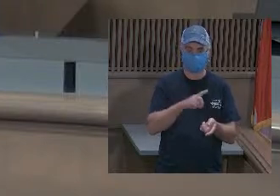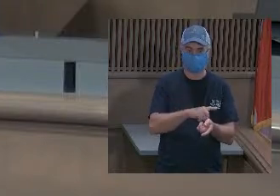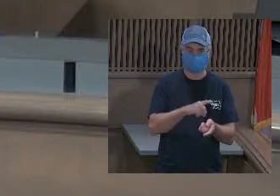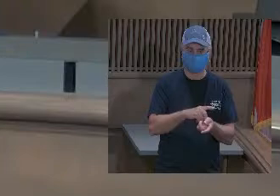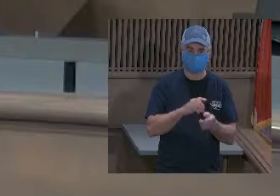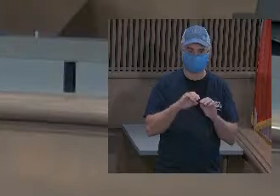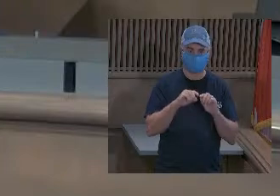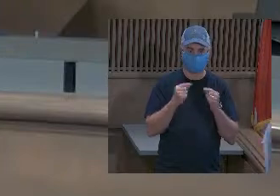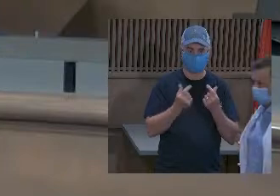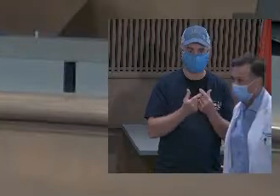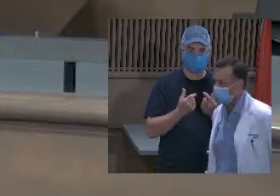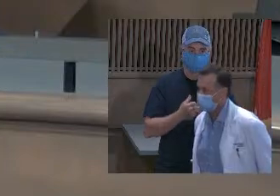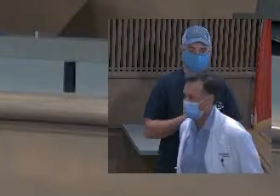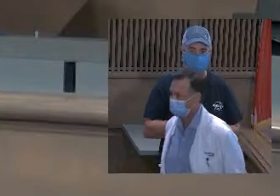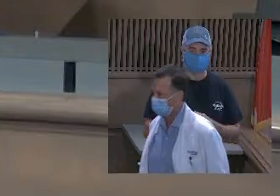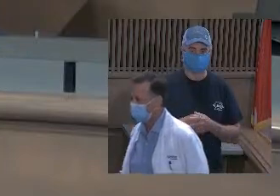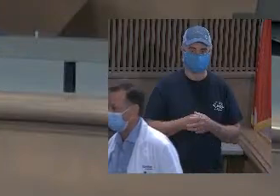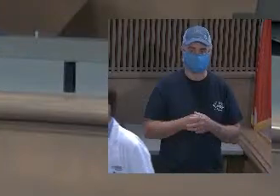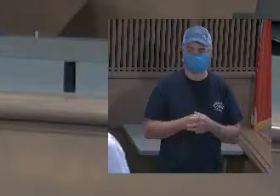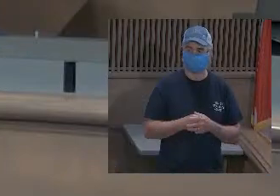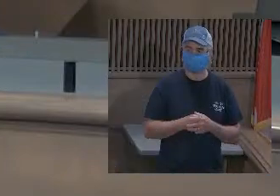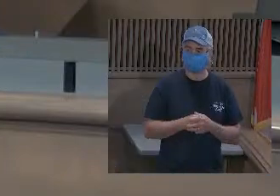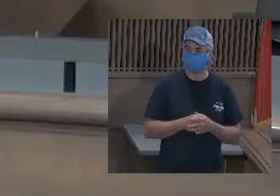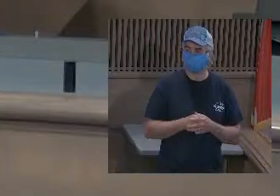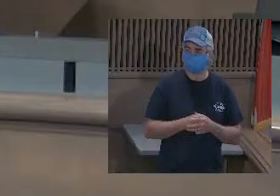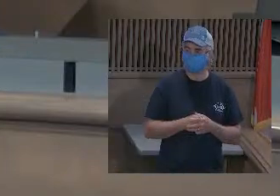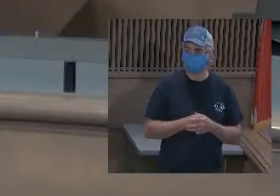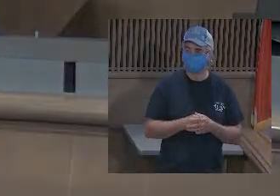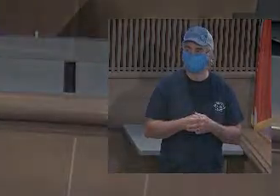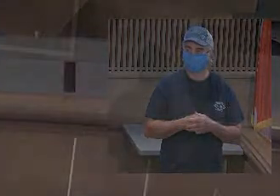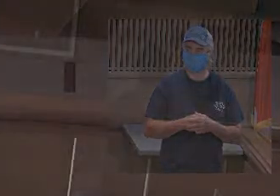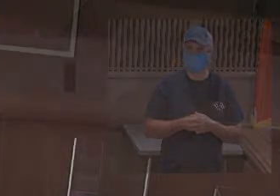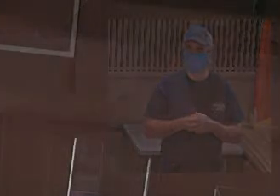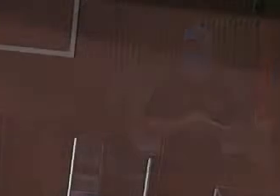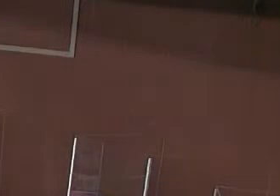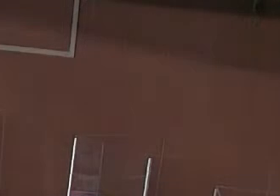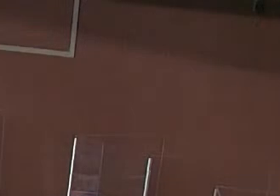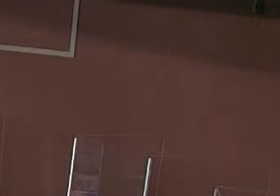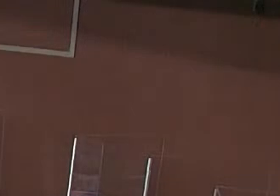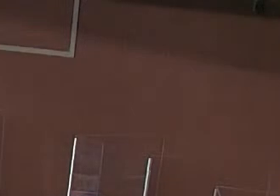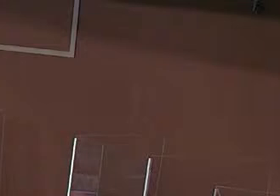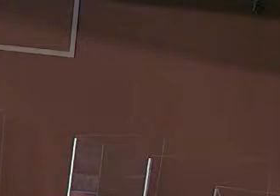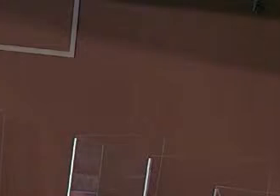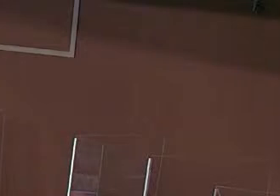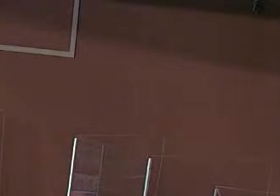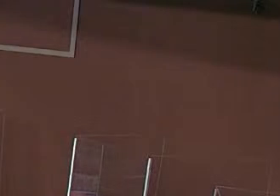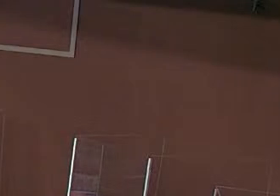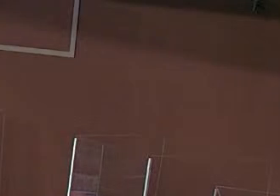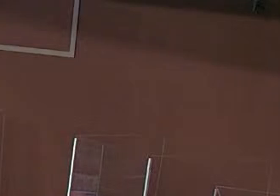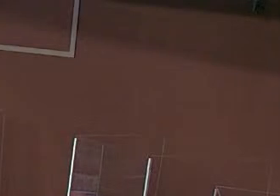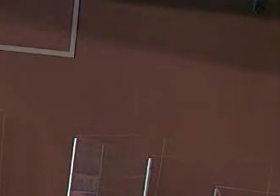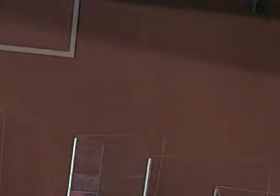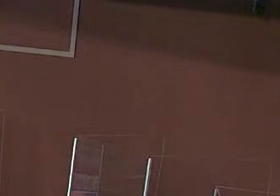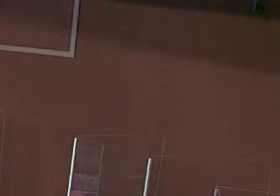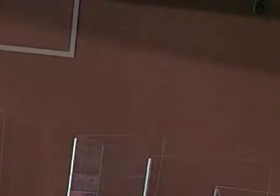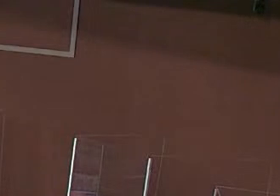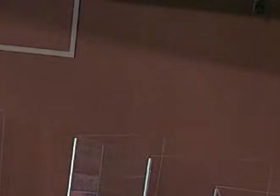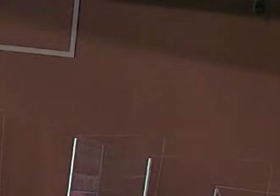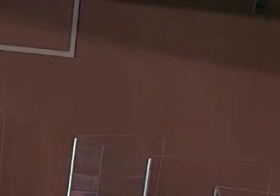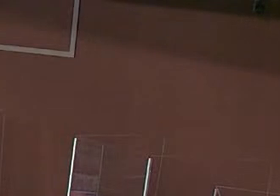Suresh Lakhanpal. Stand by just one moment. Here, get you.